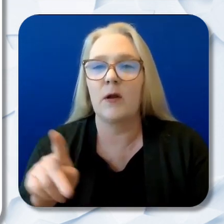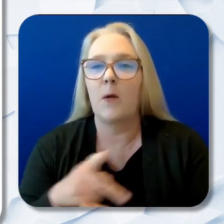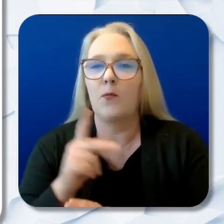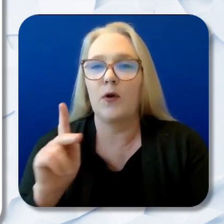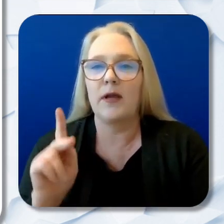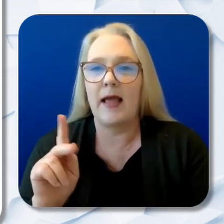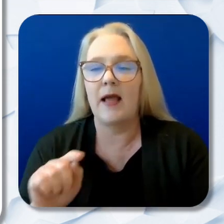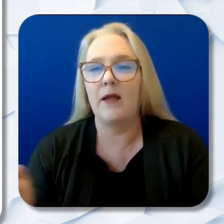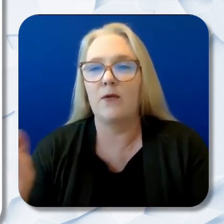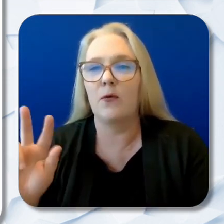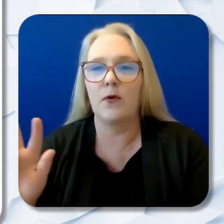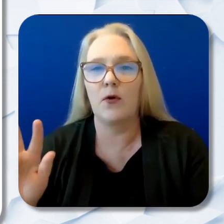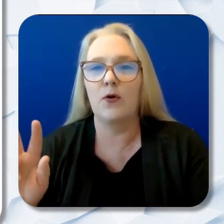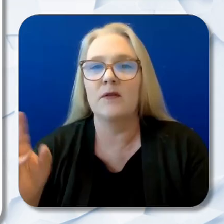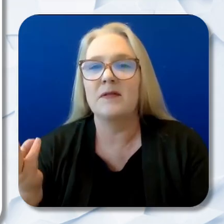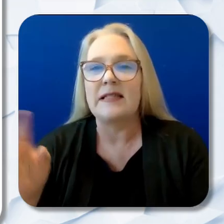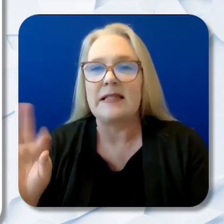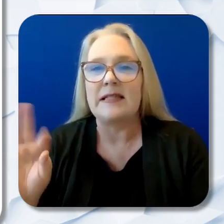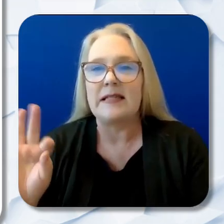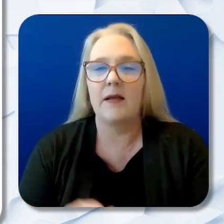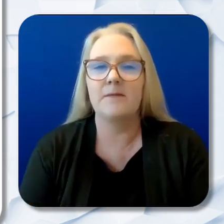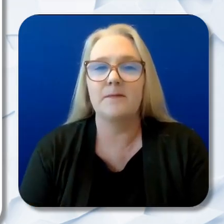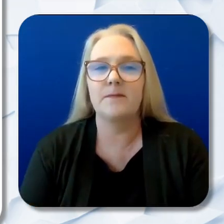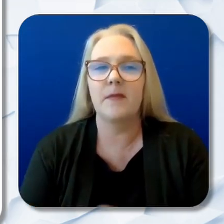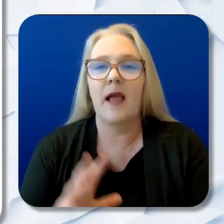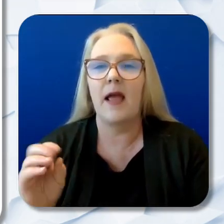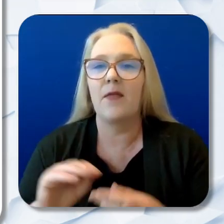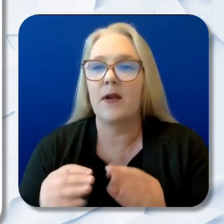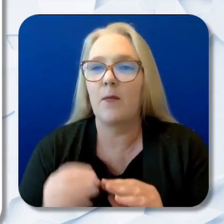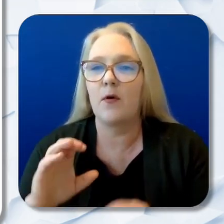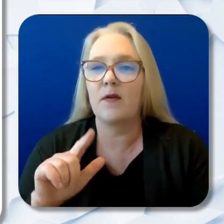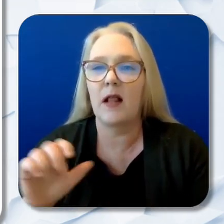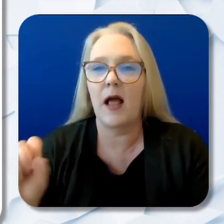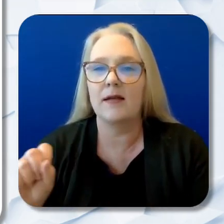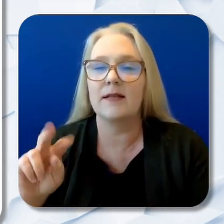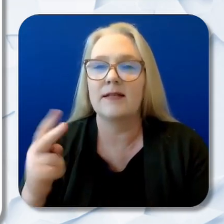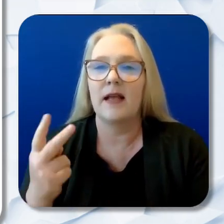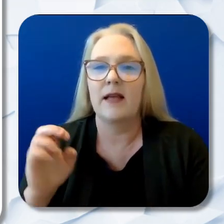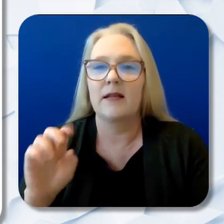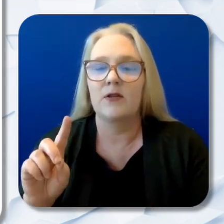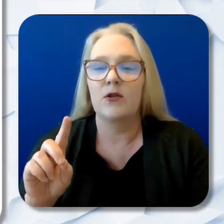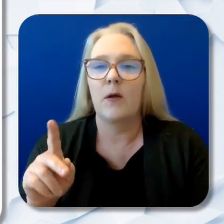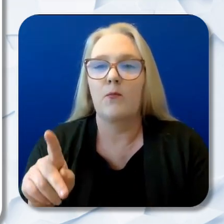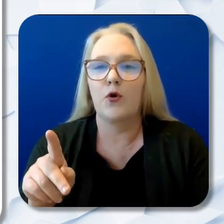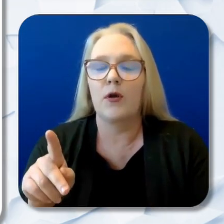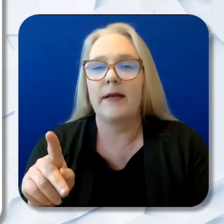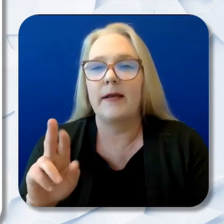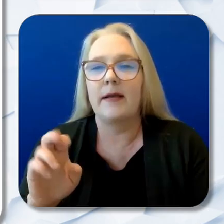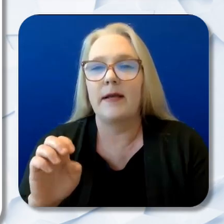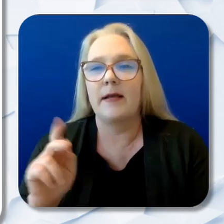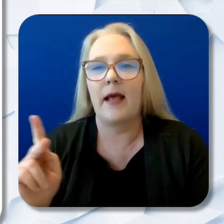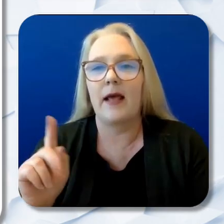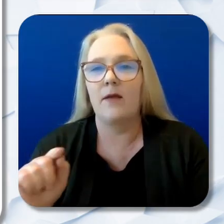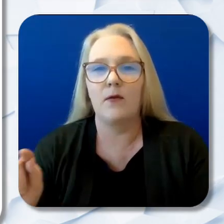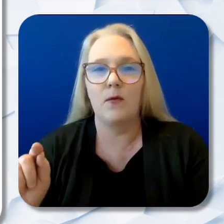grade observers is 69. And the number of class second edition pre-K through third grade trainers is